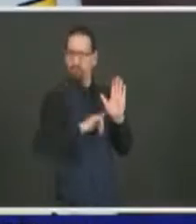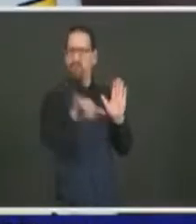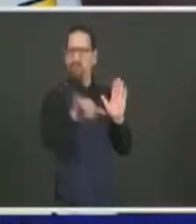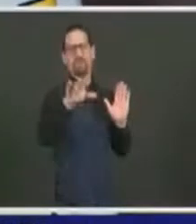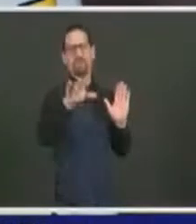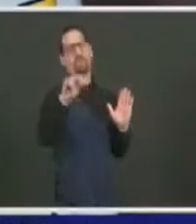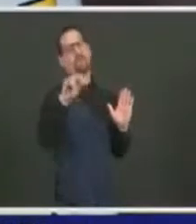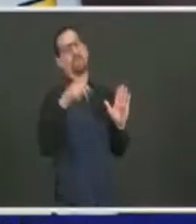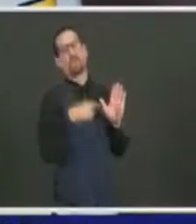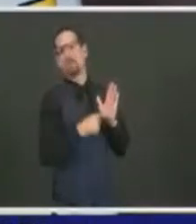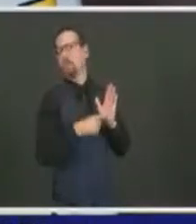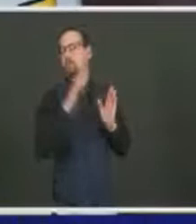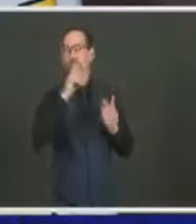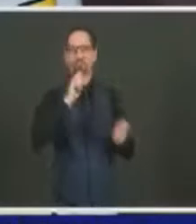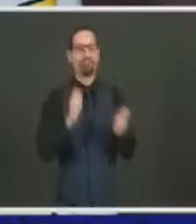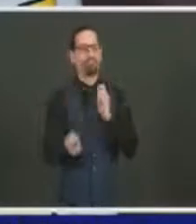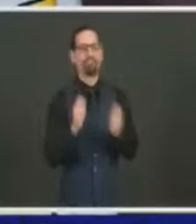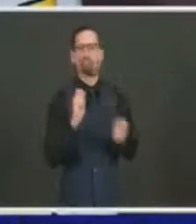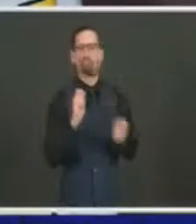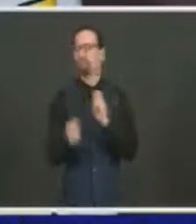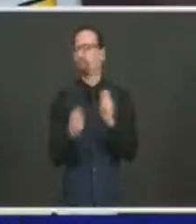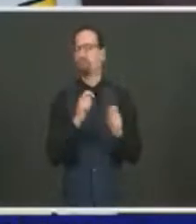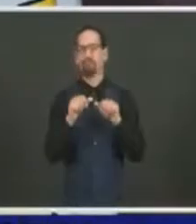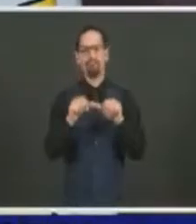4 data points that we watch closely,